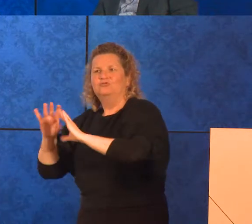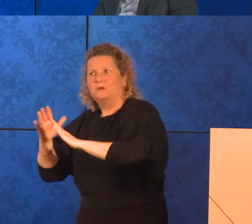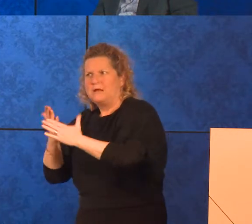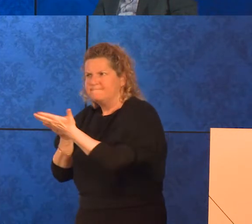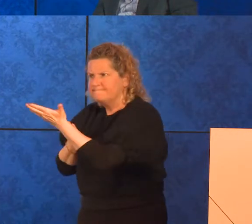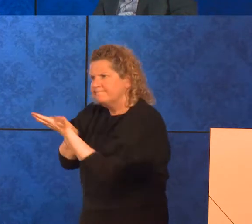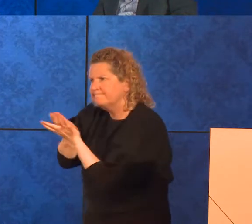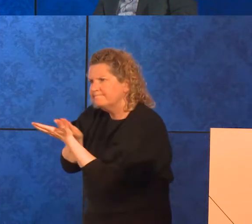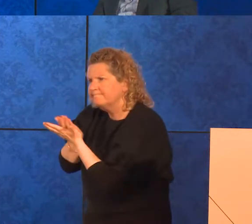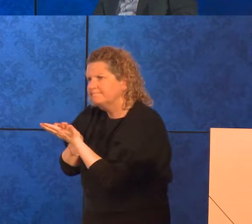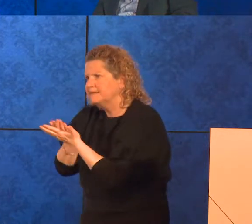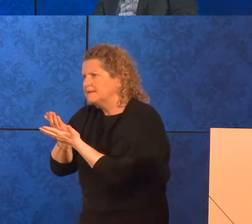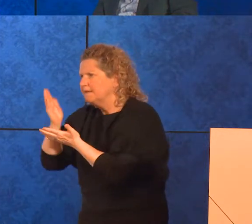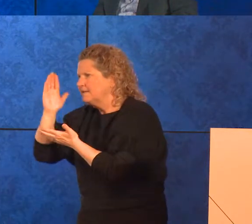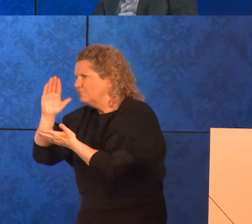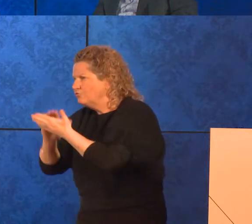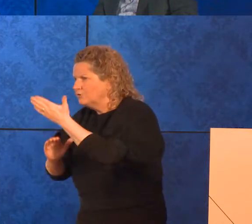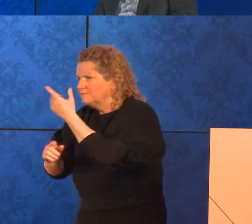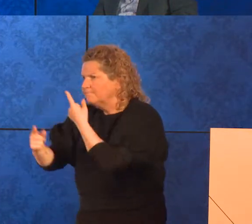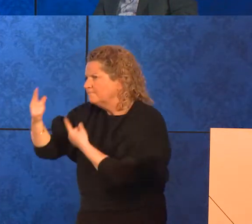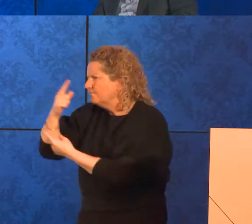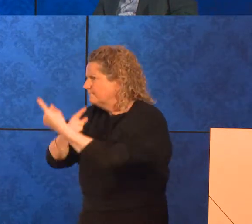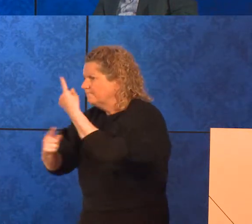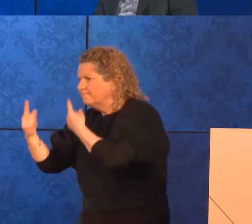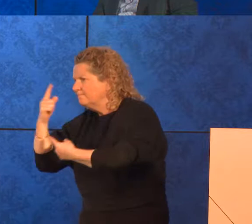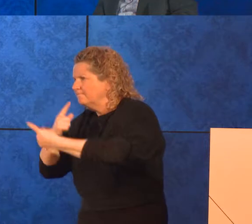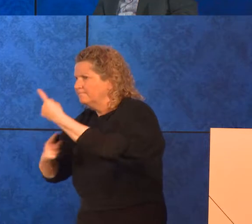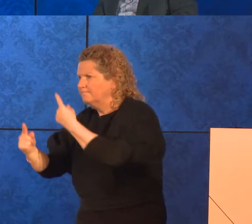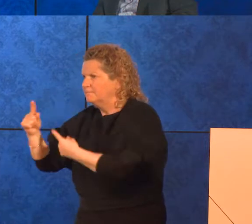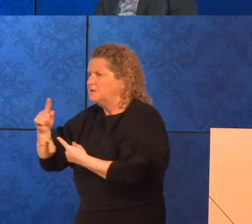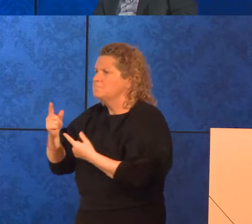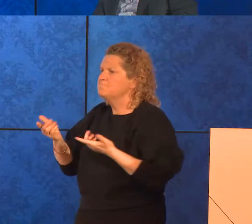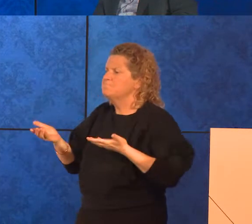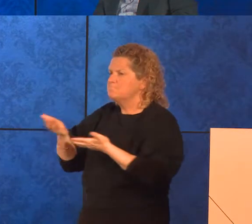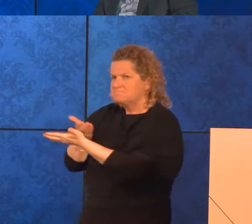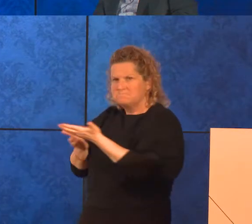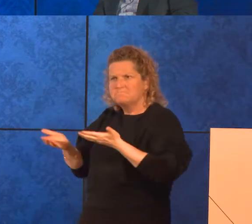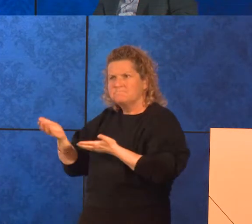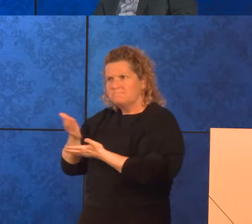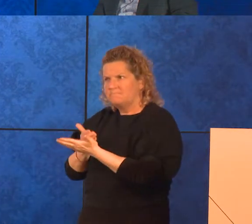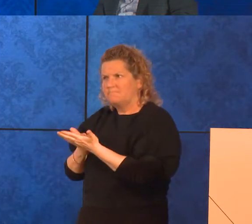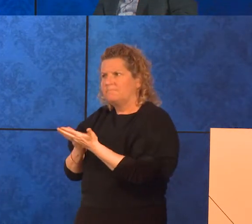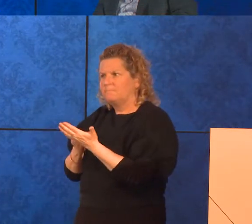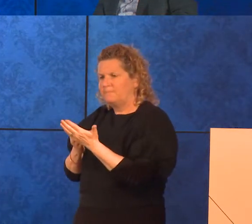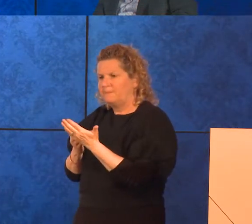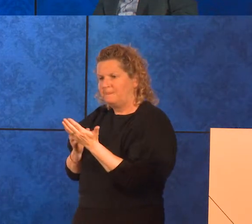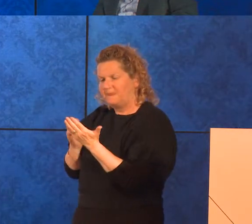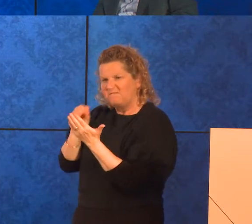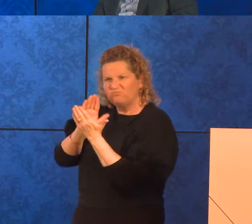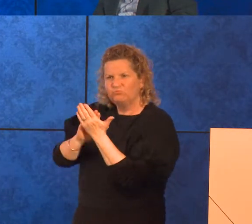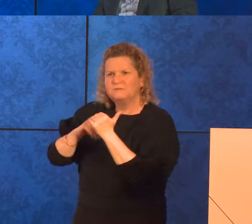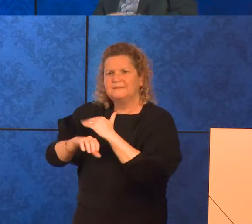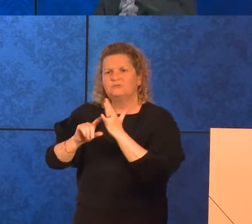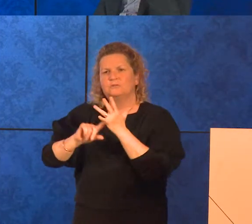intersex experience, people who have intersex experiences, to be listed in that terms of